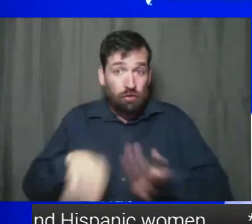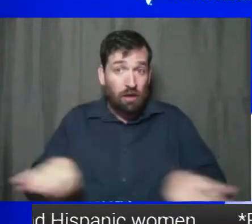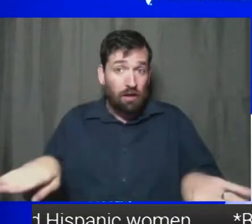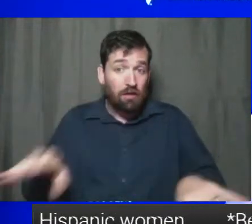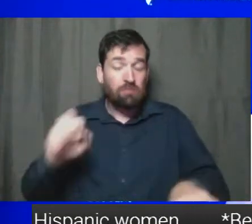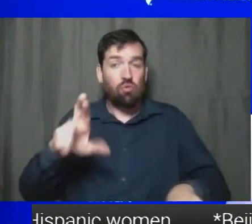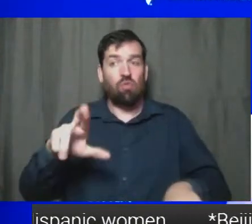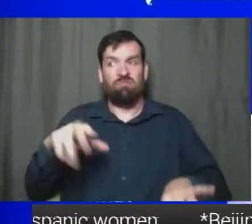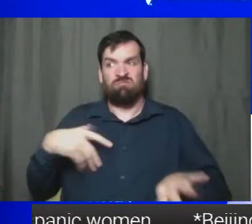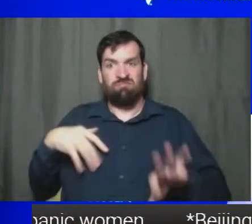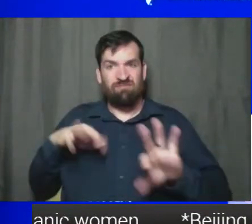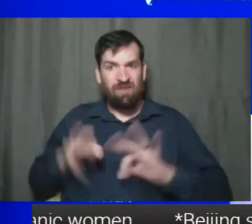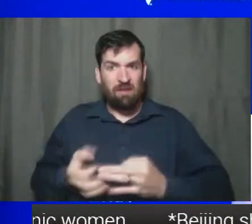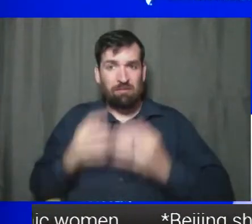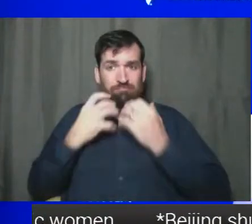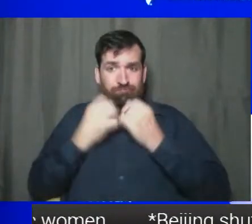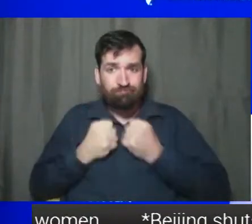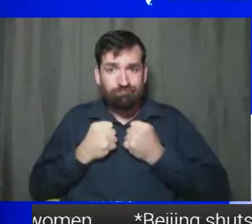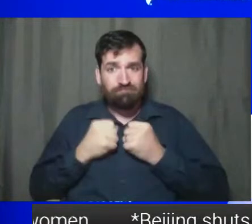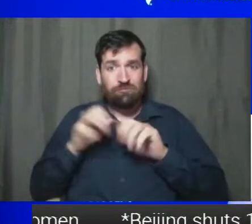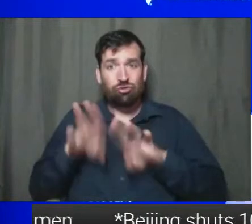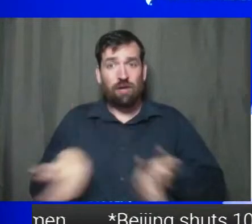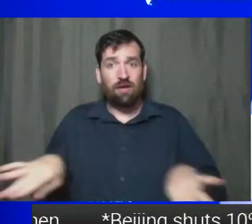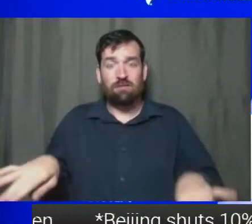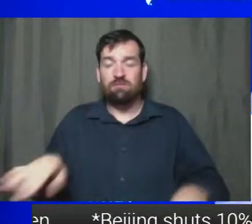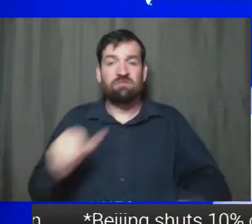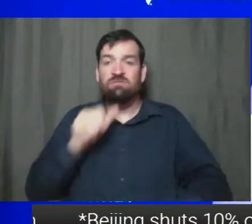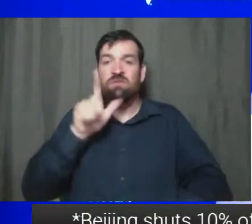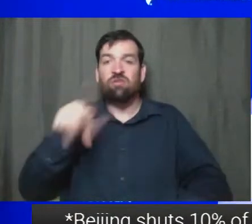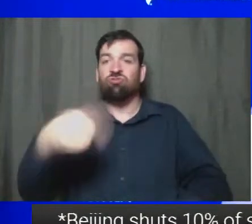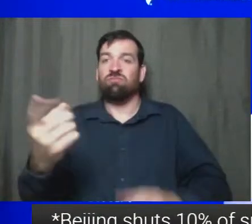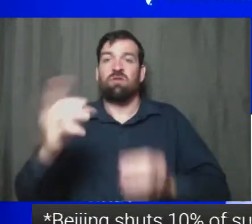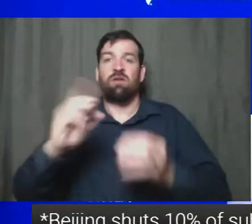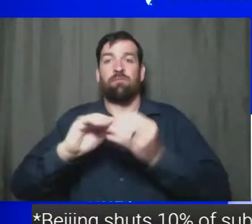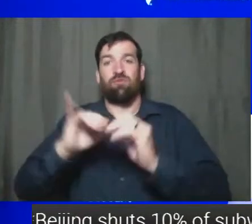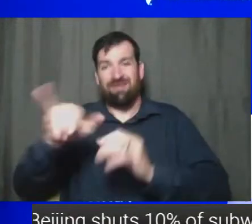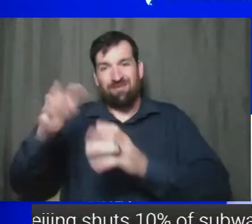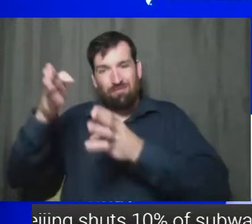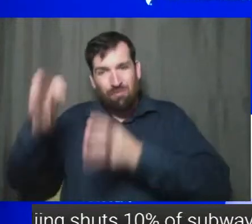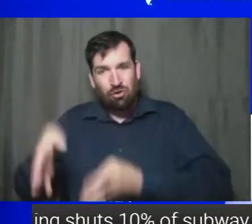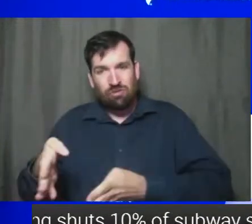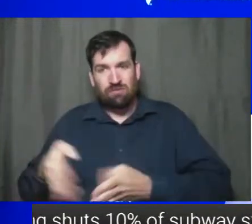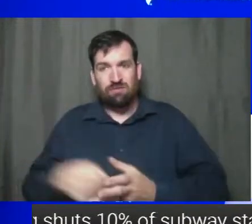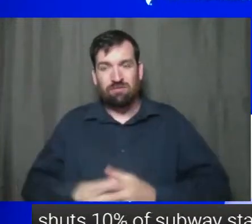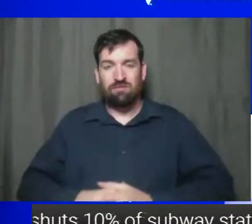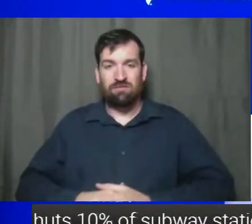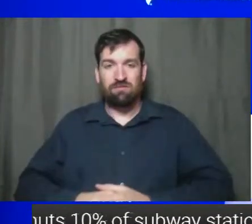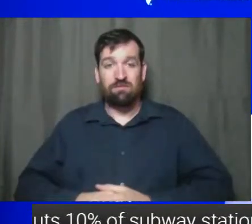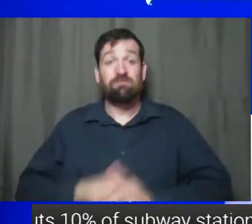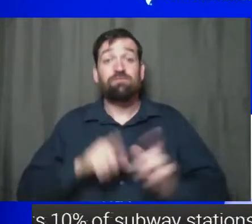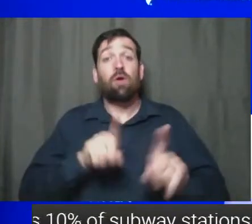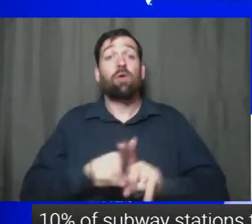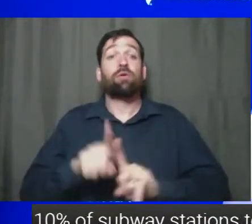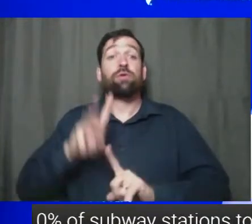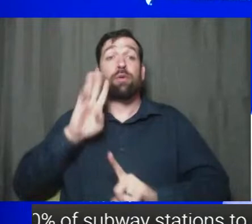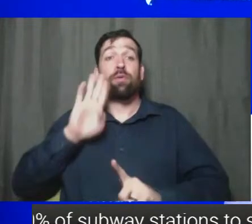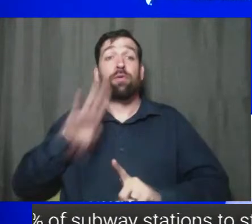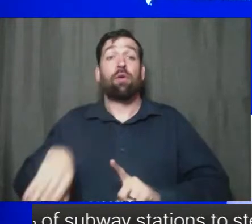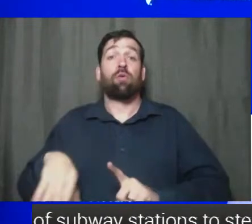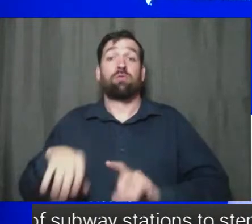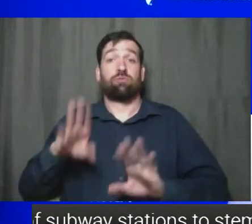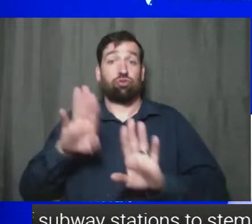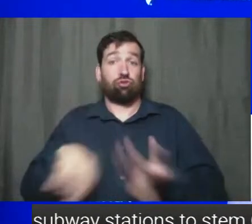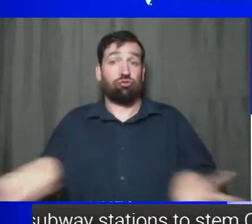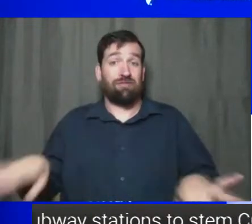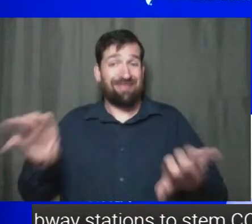yours, then that is it's not just a number, it's a person. The thing is, we know children can get long COVID, they can